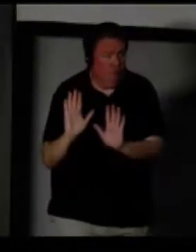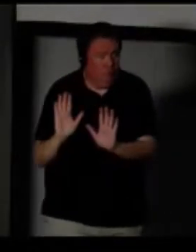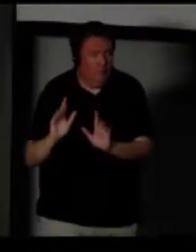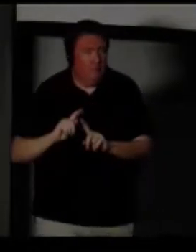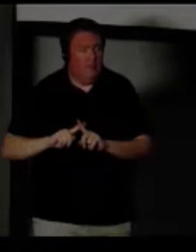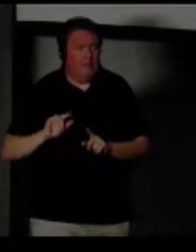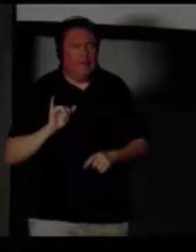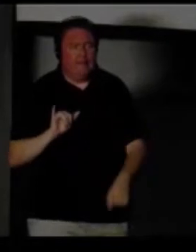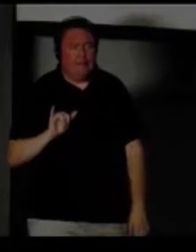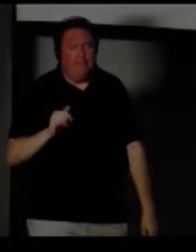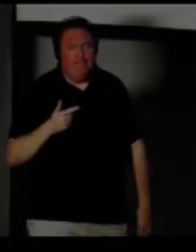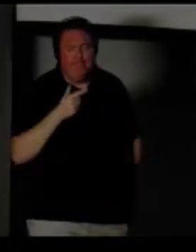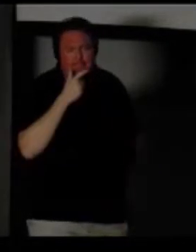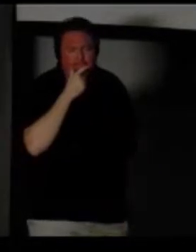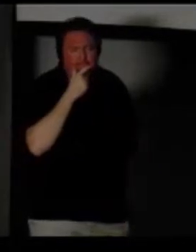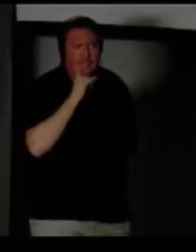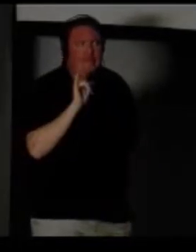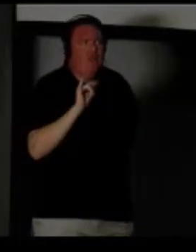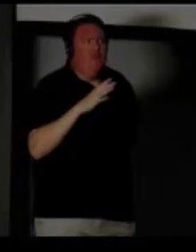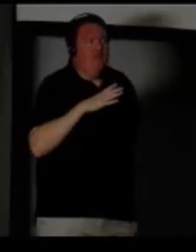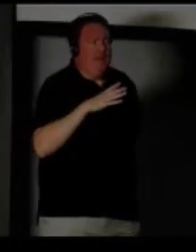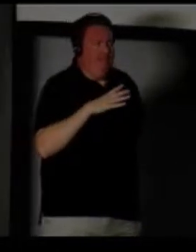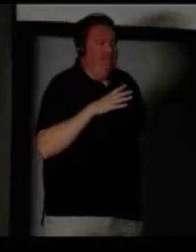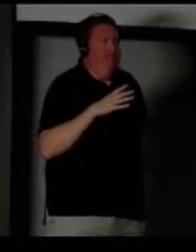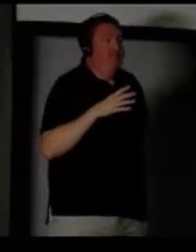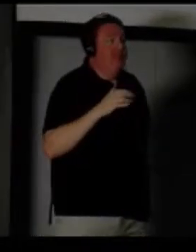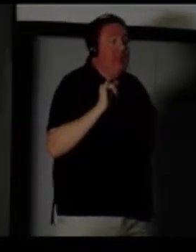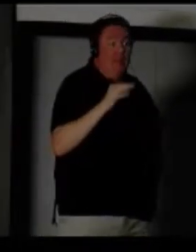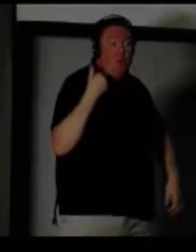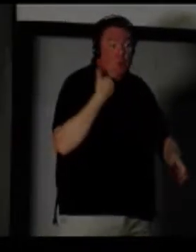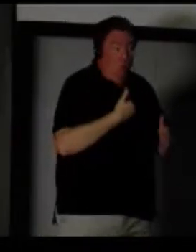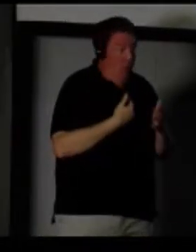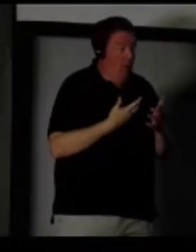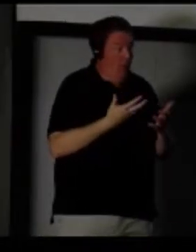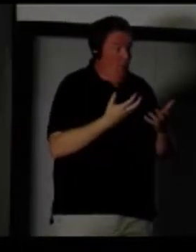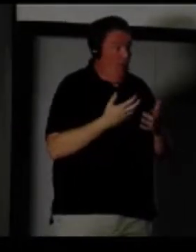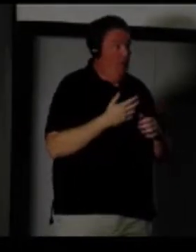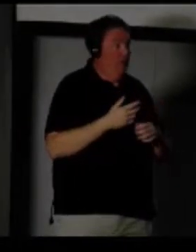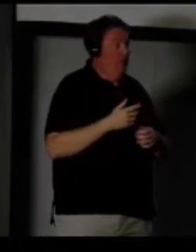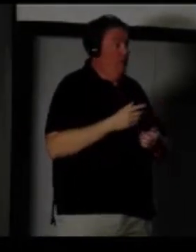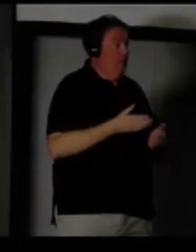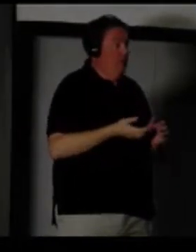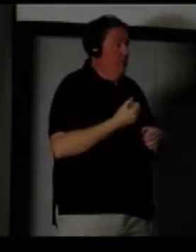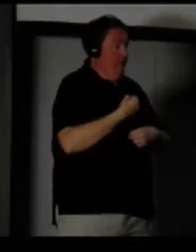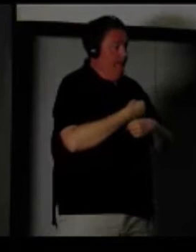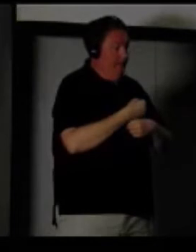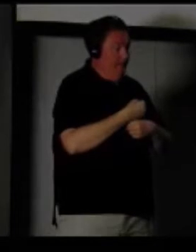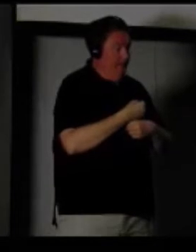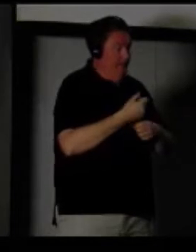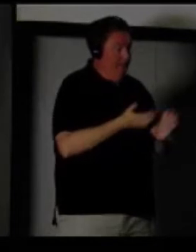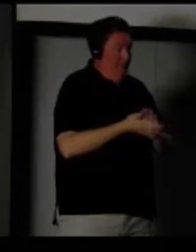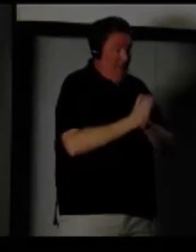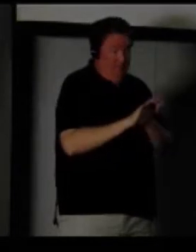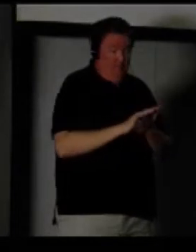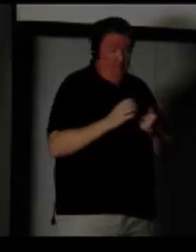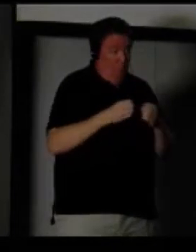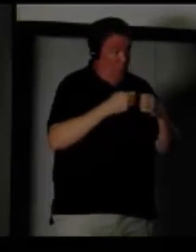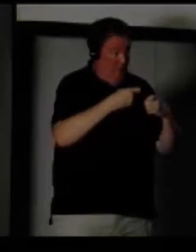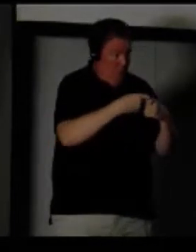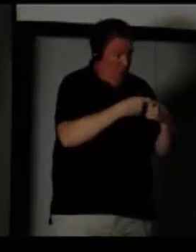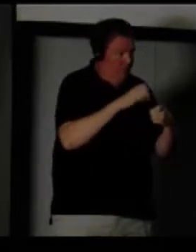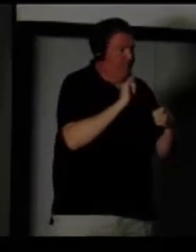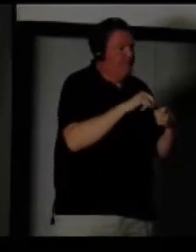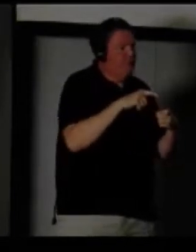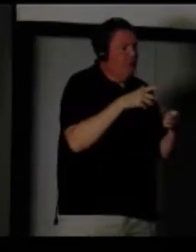it. So one of the things we looked at the beginning is if we're moving from analog to digital, how can we make it more flexible